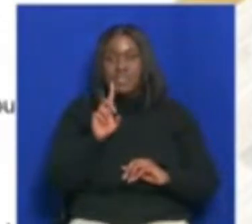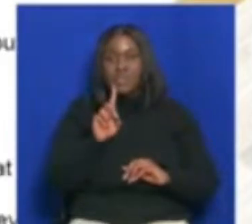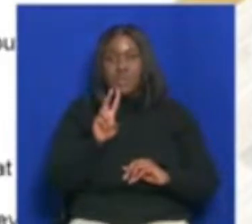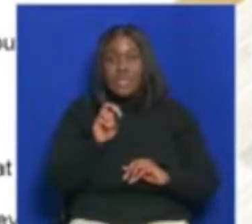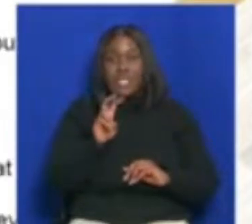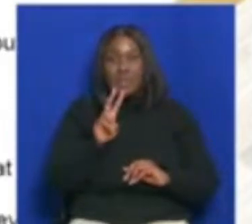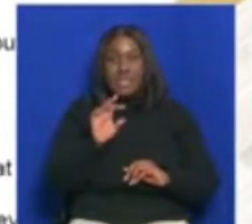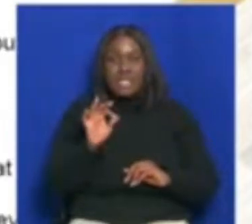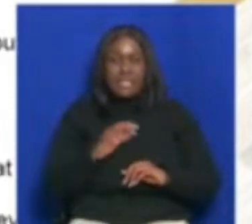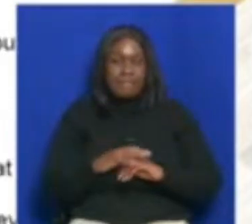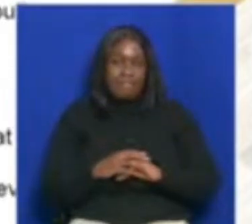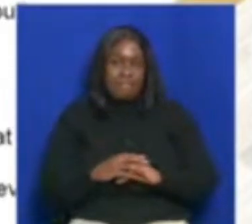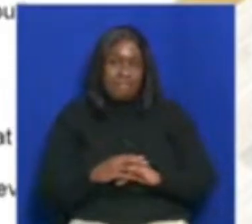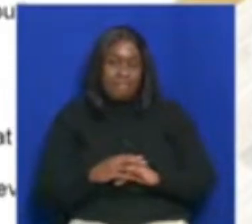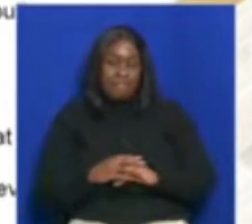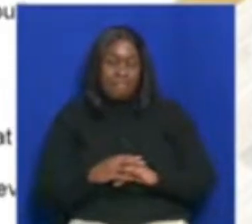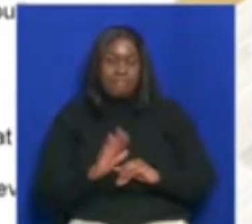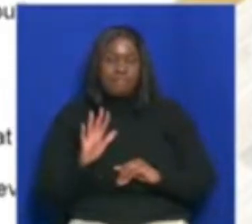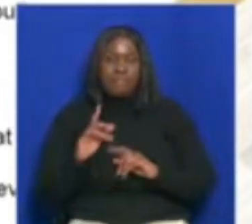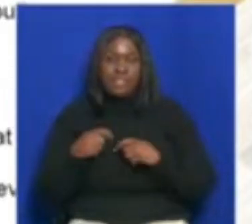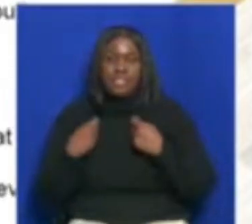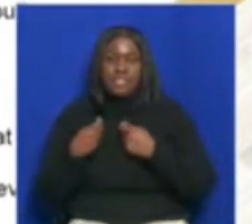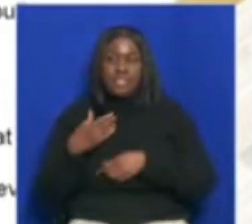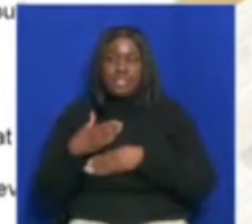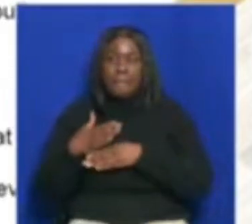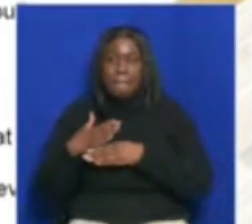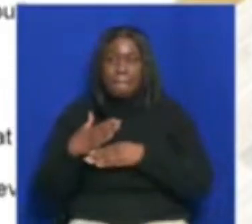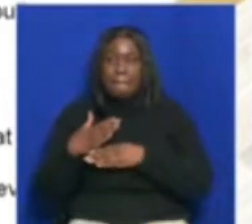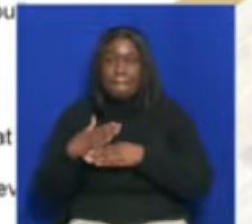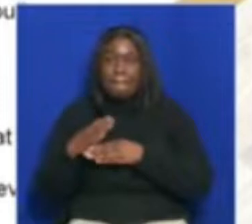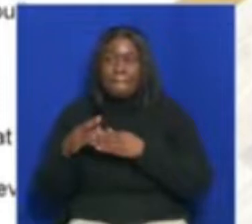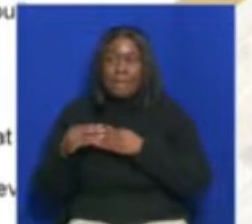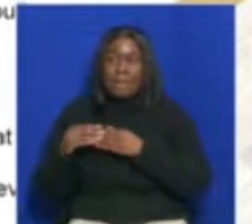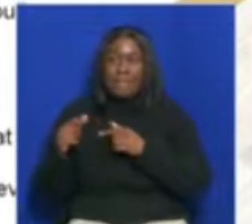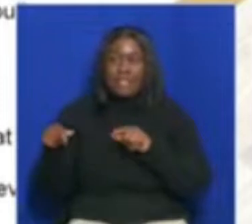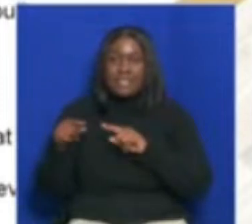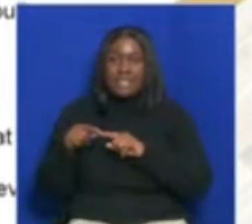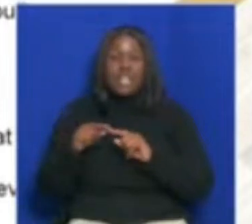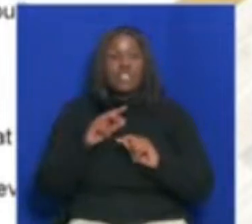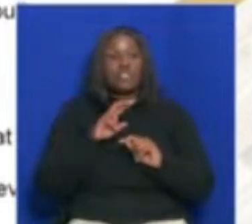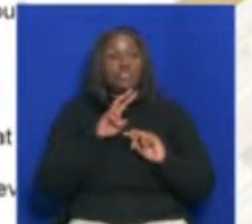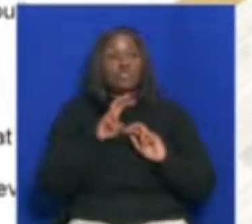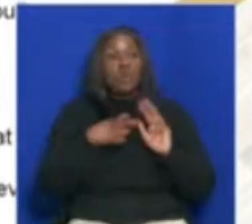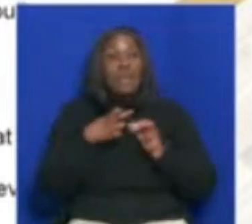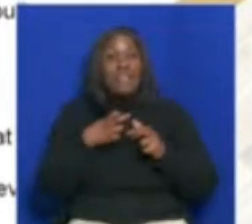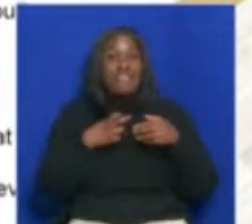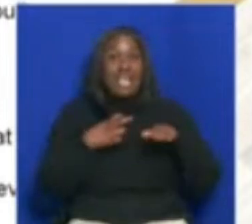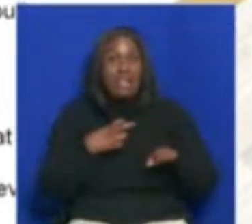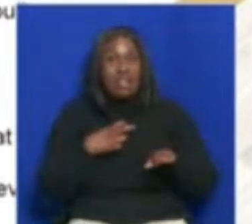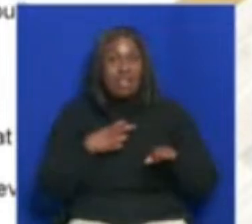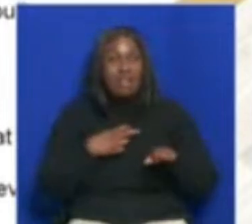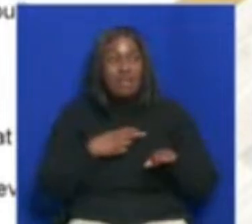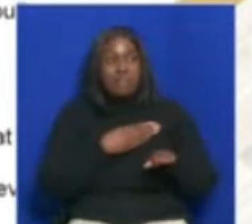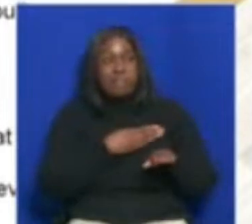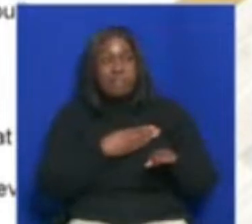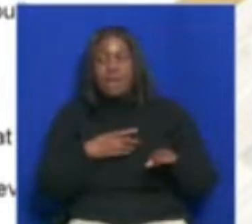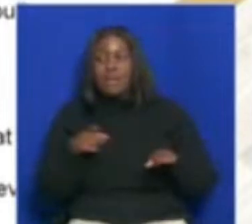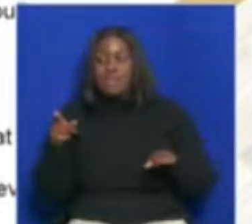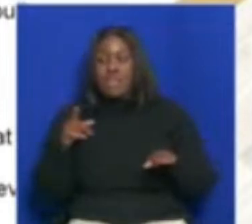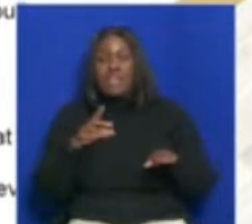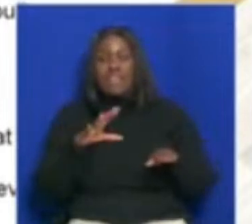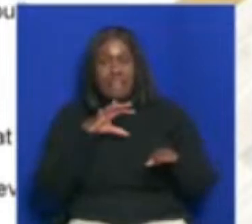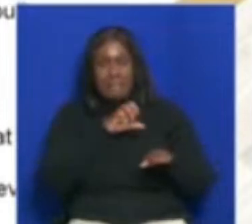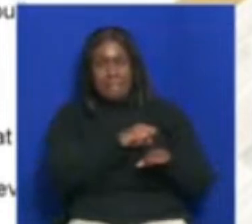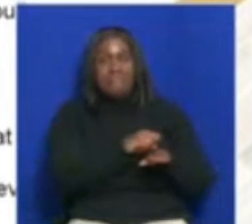task team recovered an alleged stolen vehicle which was found on the premises. Gregory Loftus informed Lieutenant Colonel